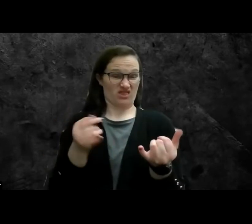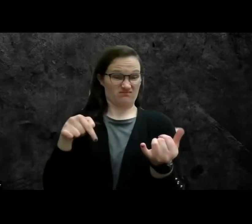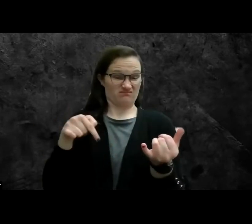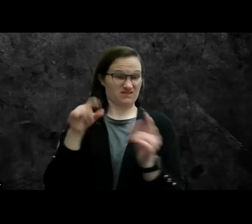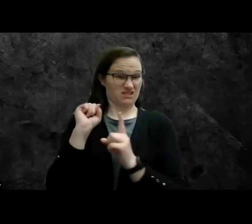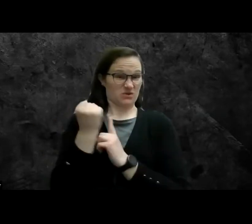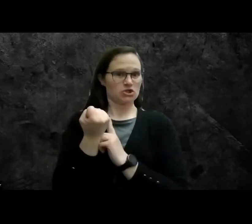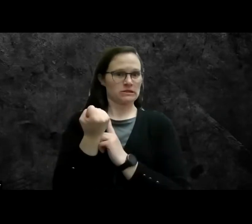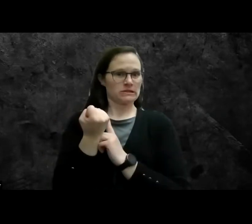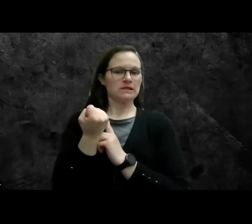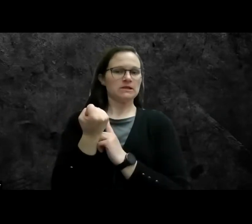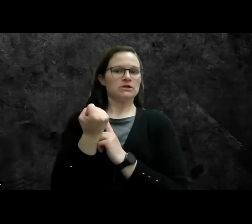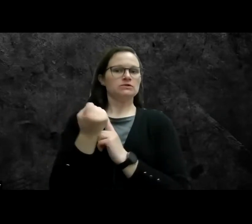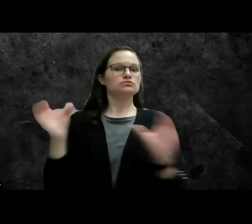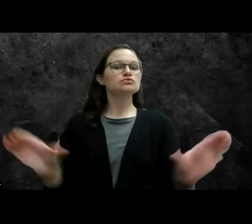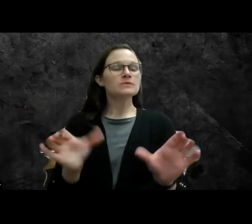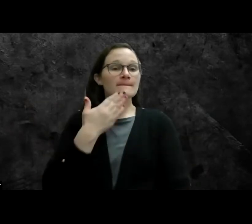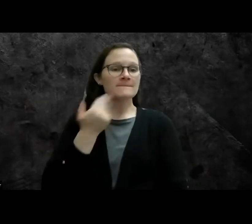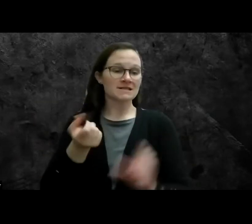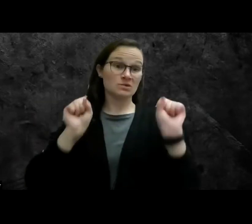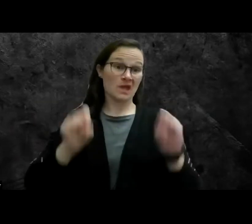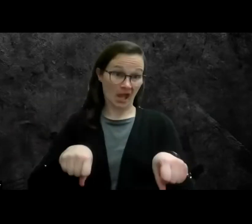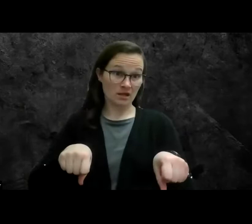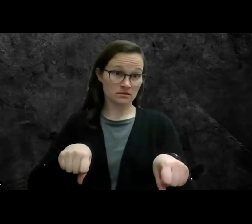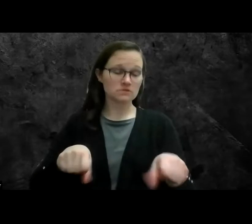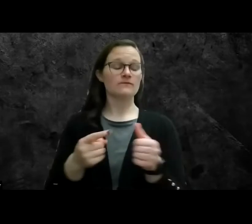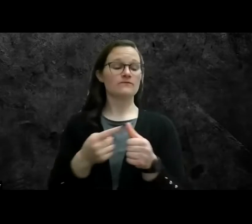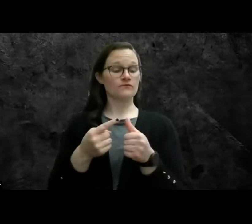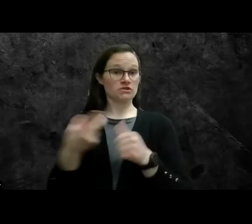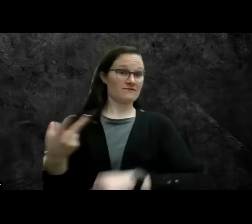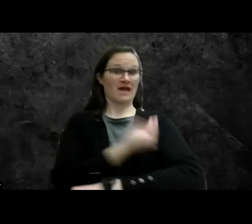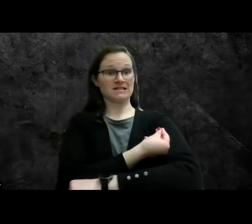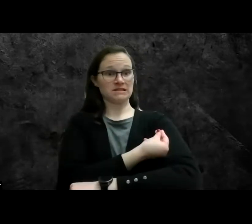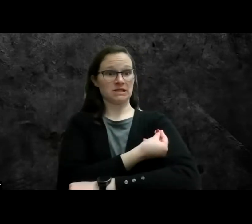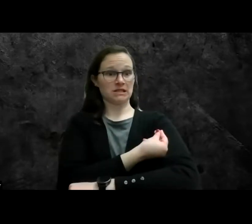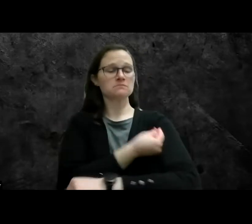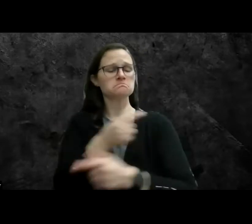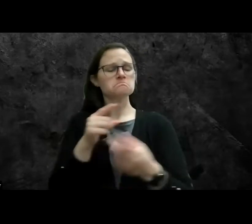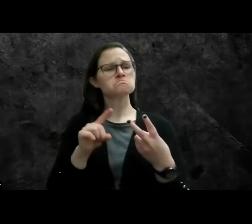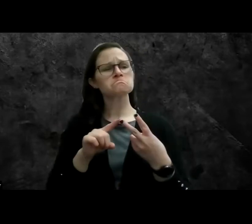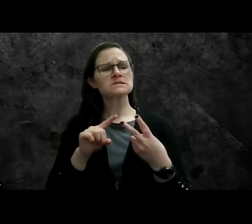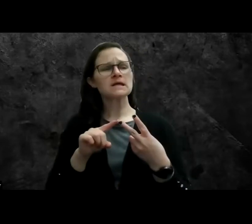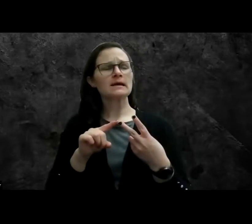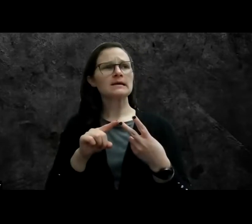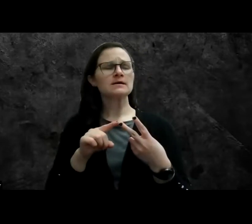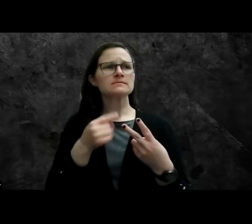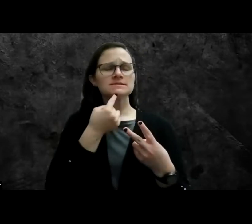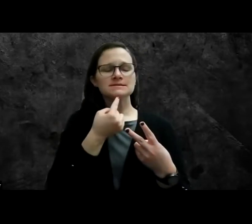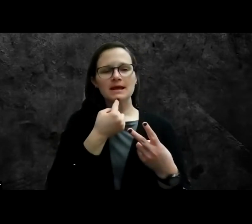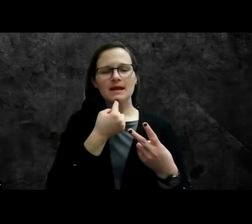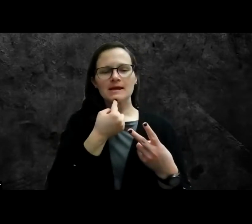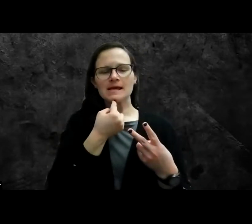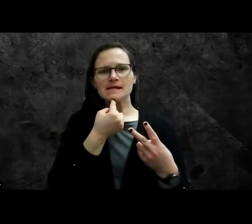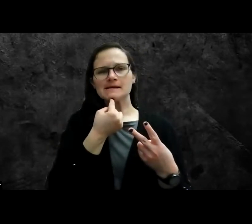do to keep ourselves safe. So first and foremost, being vaccinated. The second is really I'm going to put it in the category